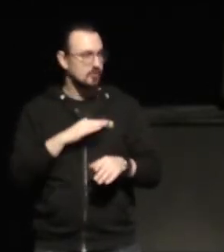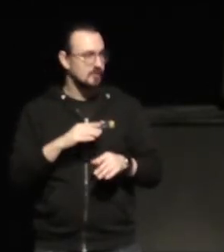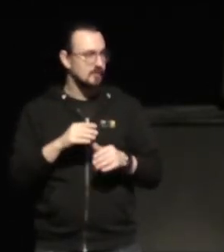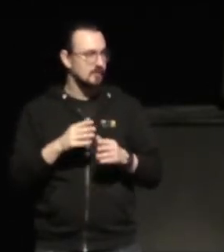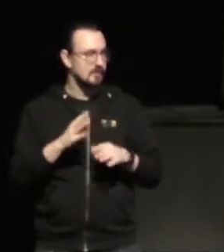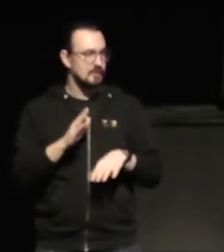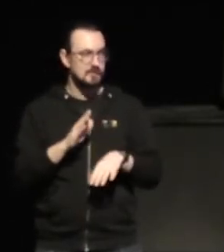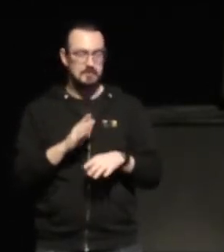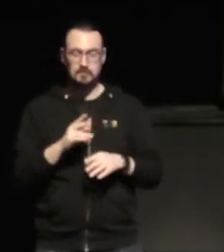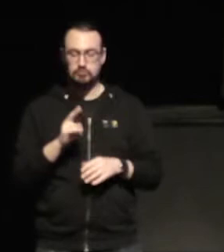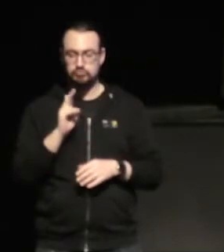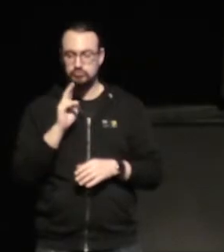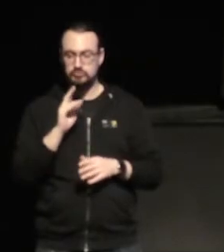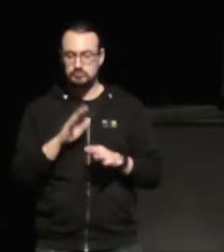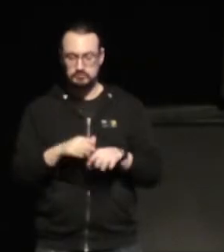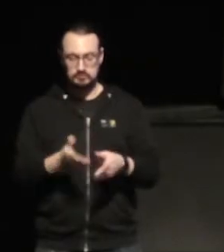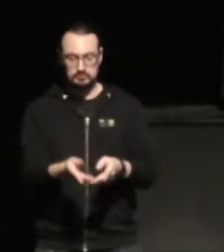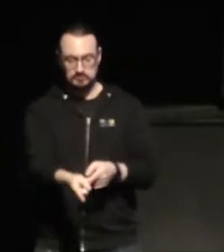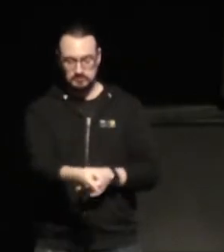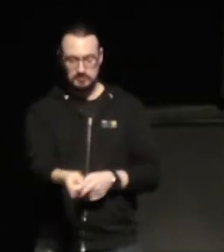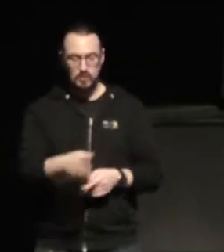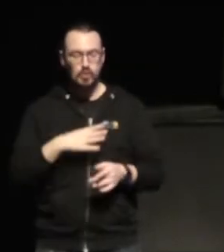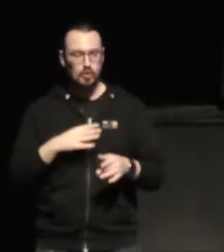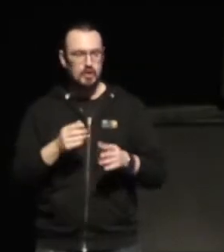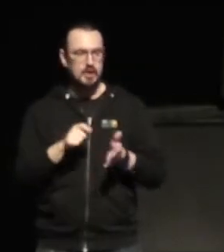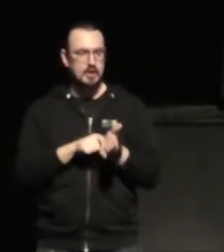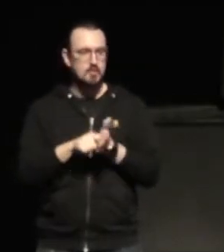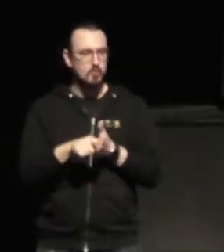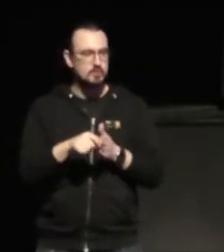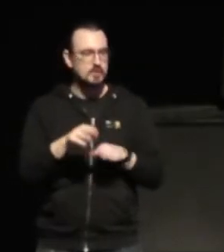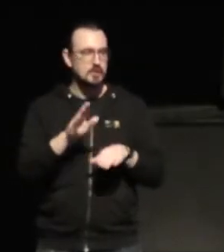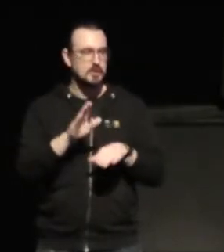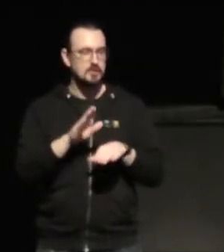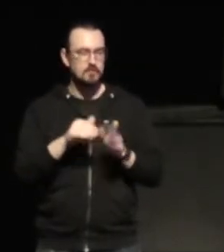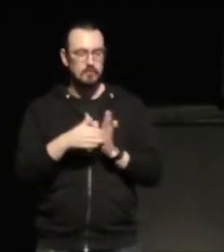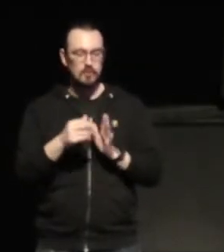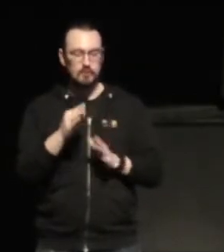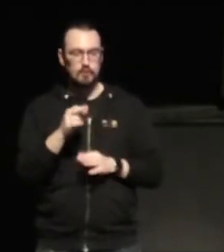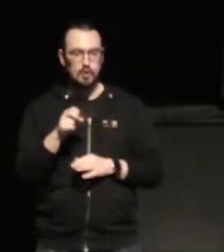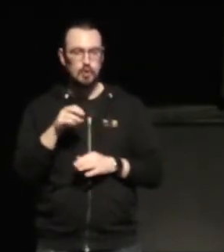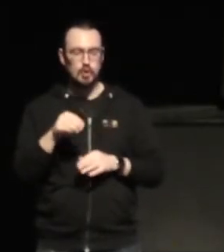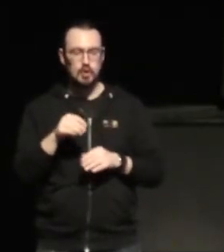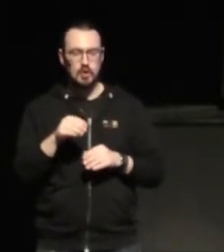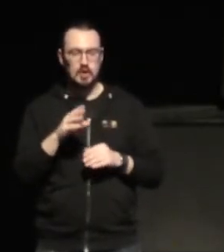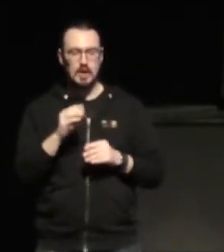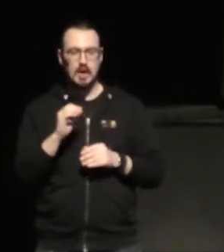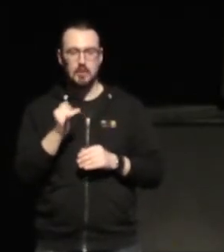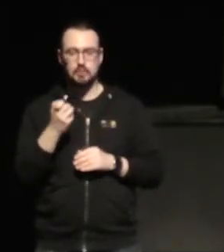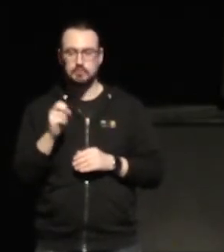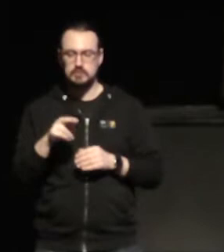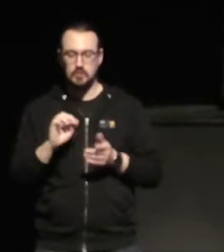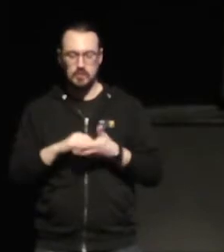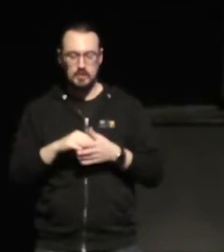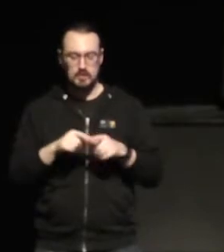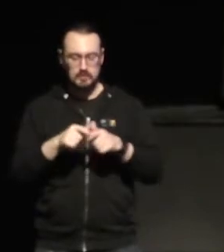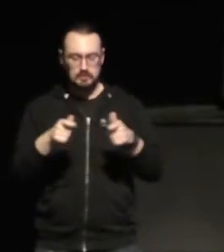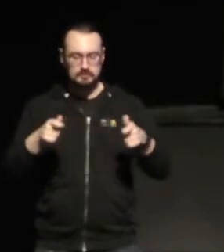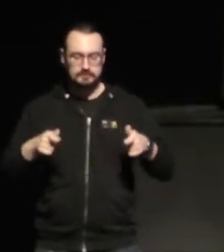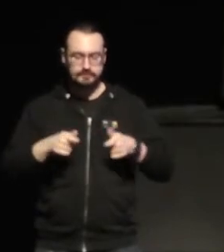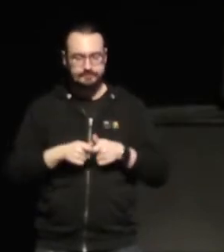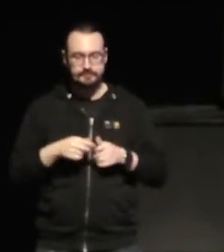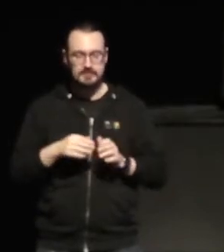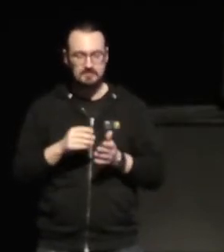fresh report from Afrikagrupperna called the Fröaktionen for further reading, and also the bulletin from